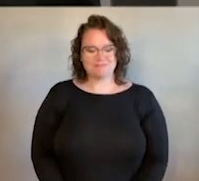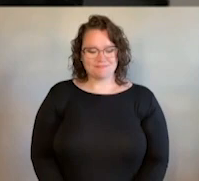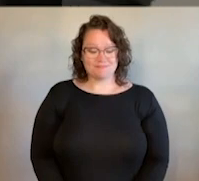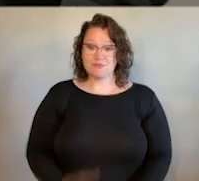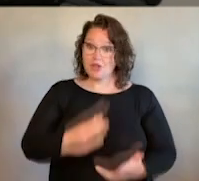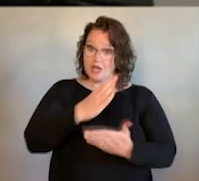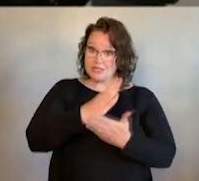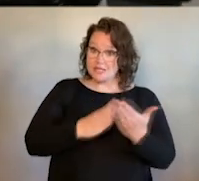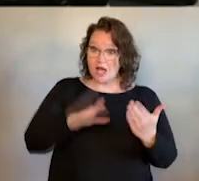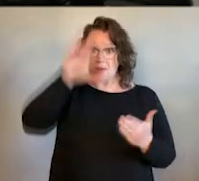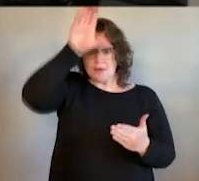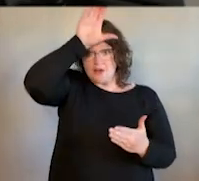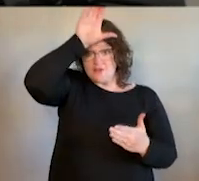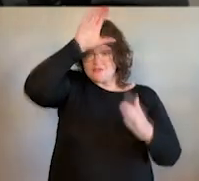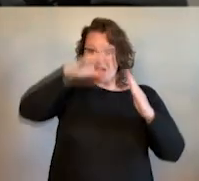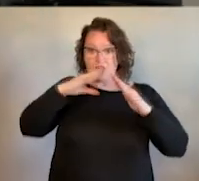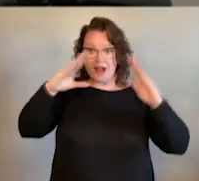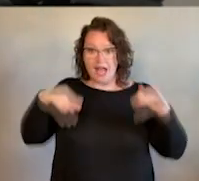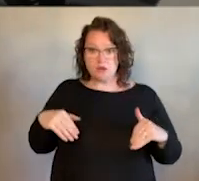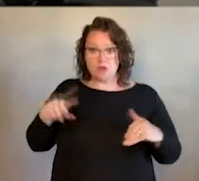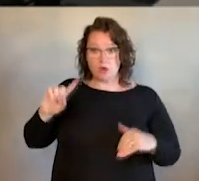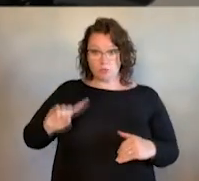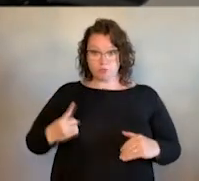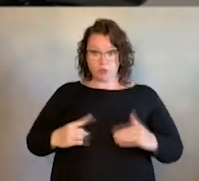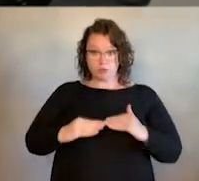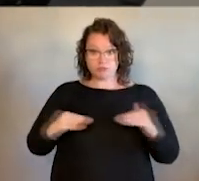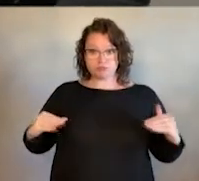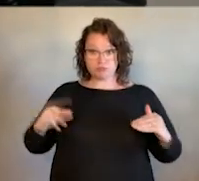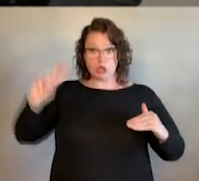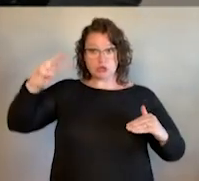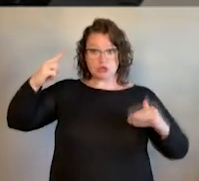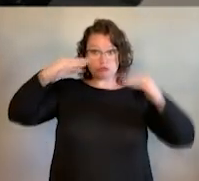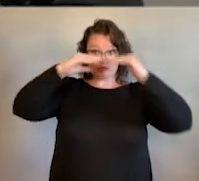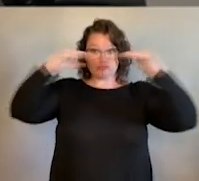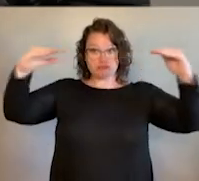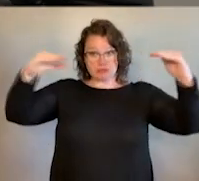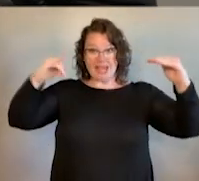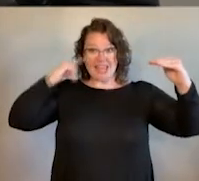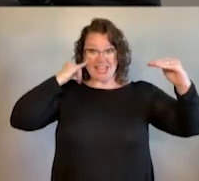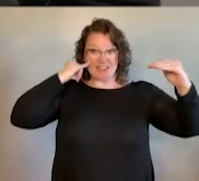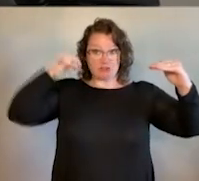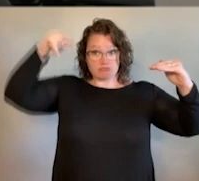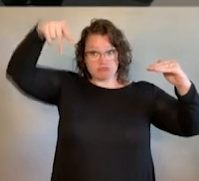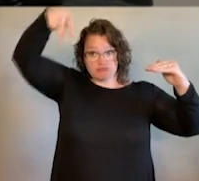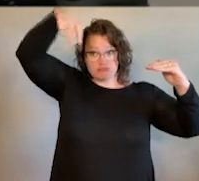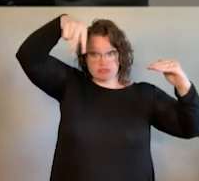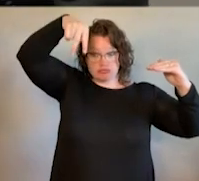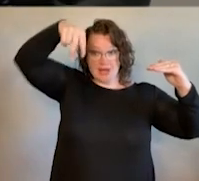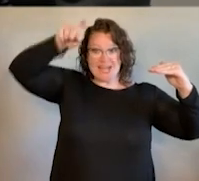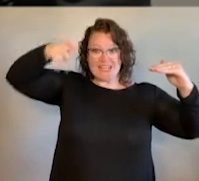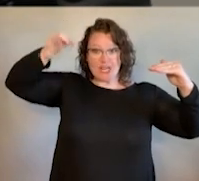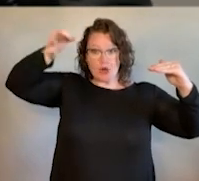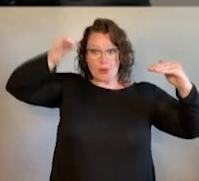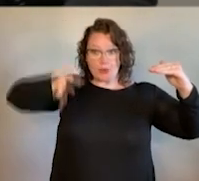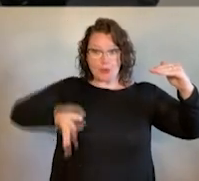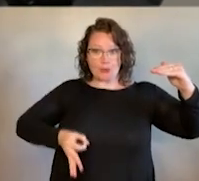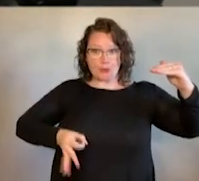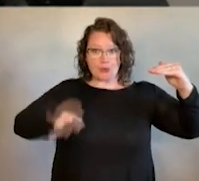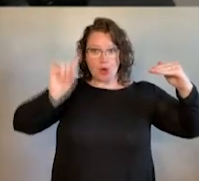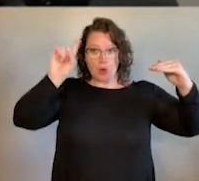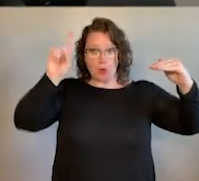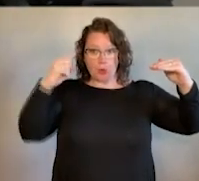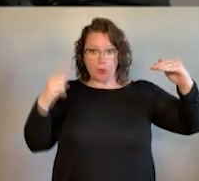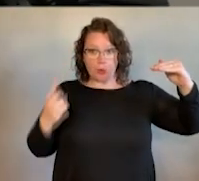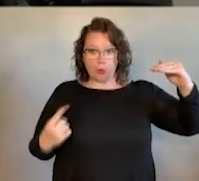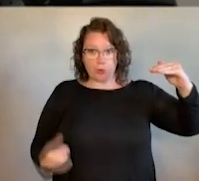So some firehouses are two-story buildings, and they have to have a fire pole, which we have at Station 1, so that we can get down to the trucks quicker